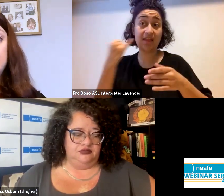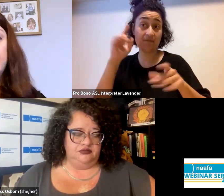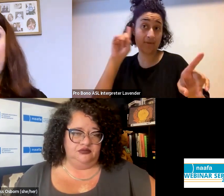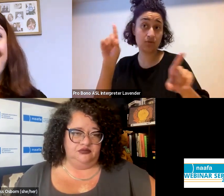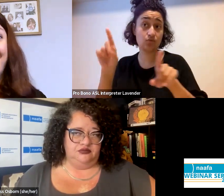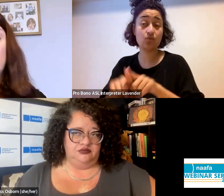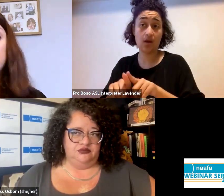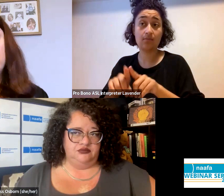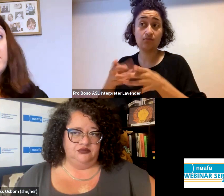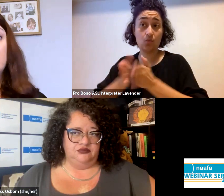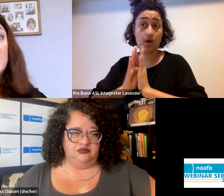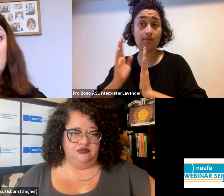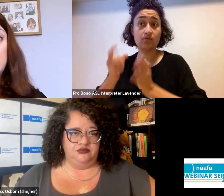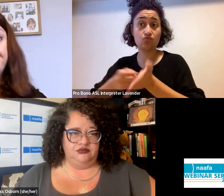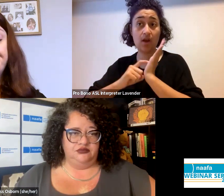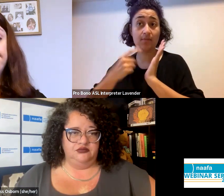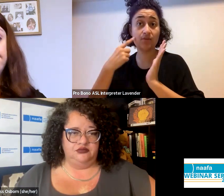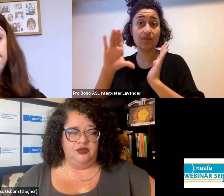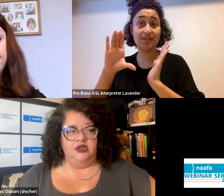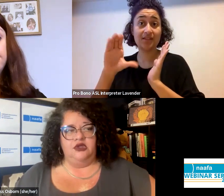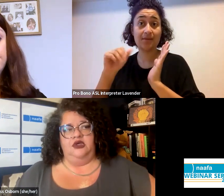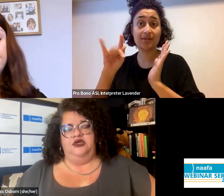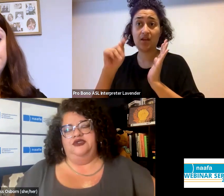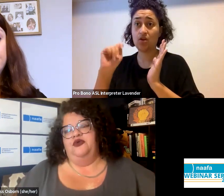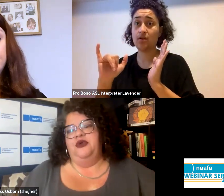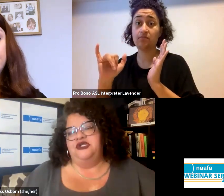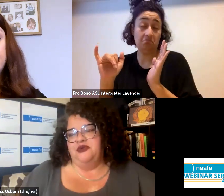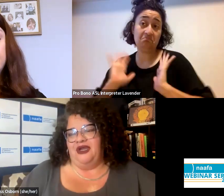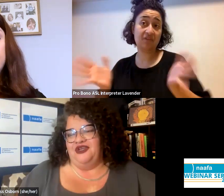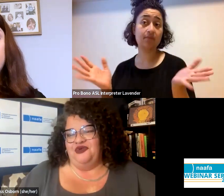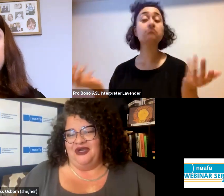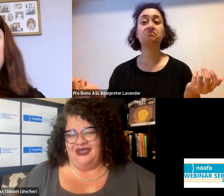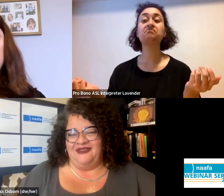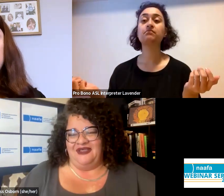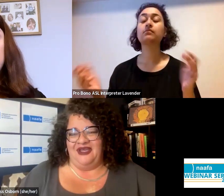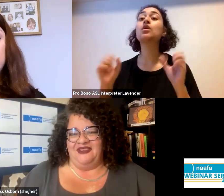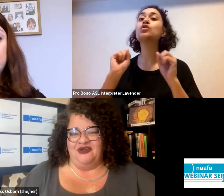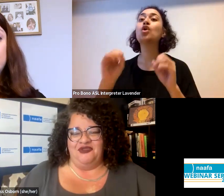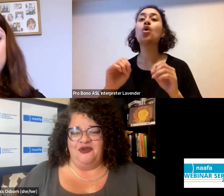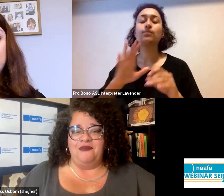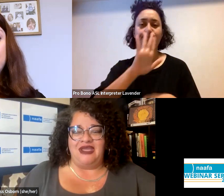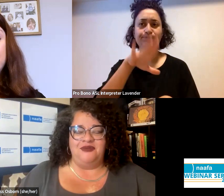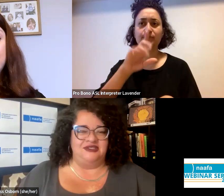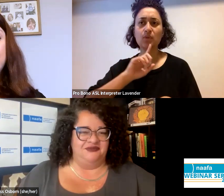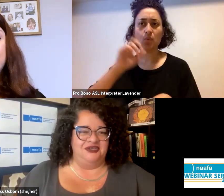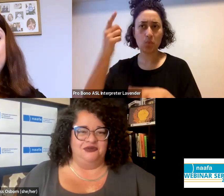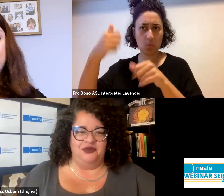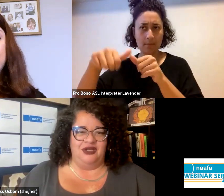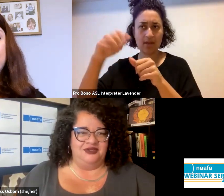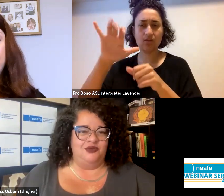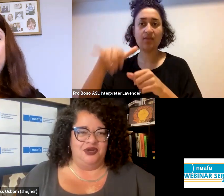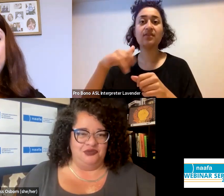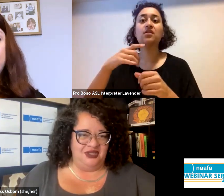of the cemetery where I am, that's fine. So we should remind you again that like there may be different